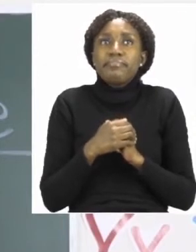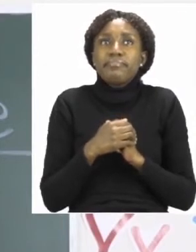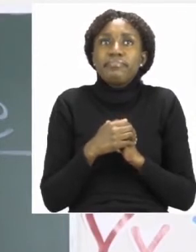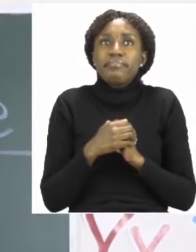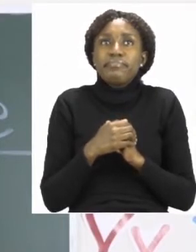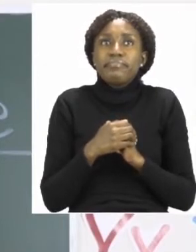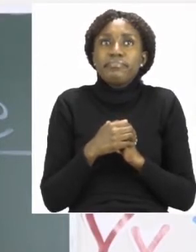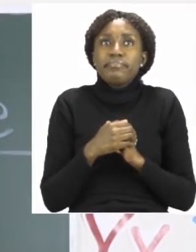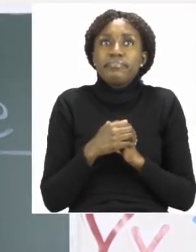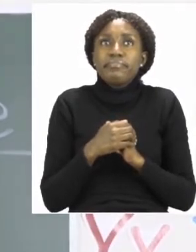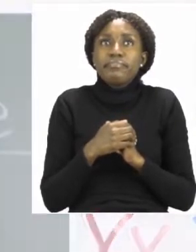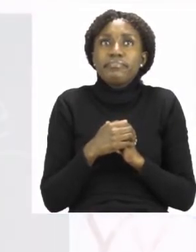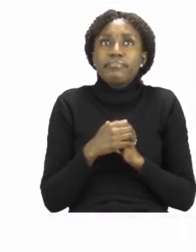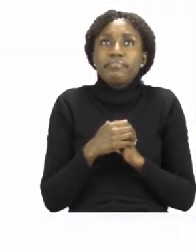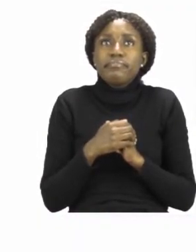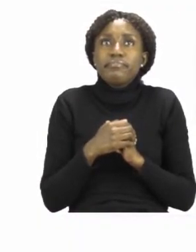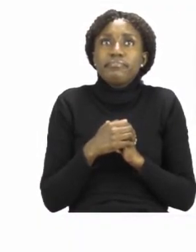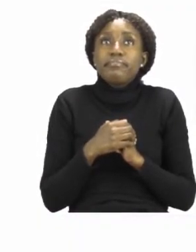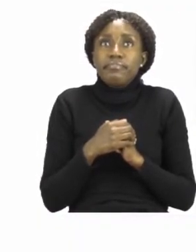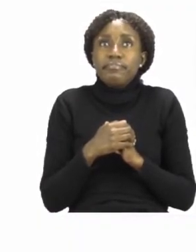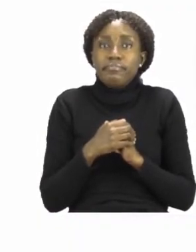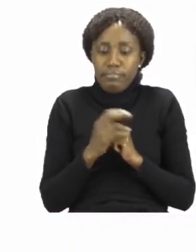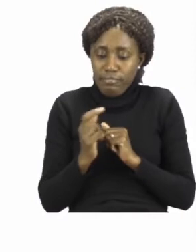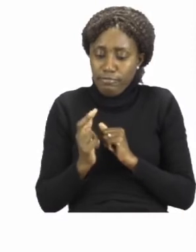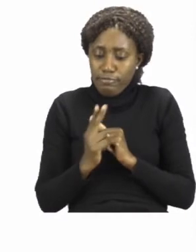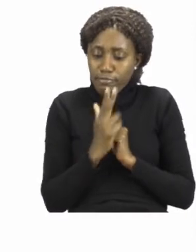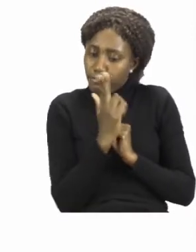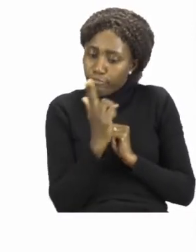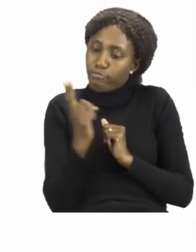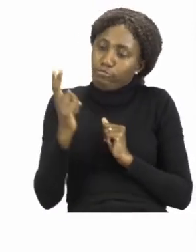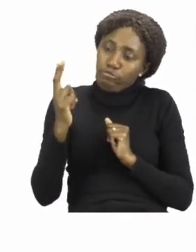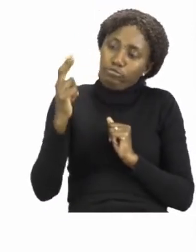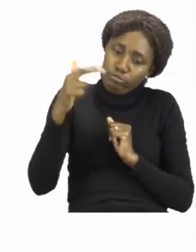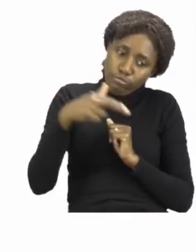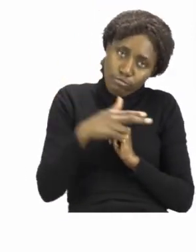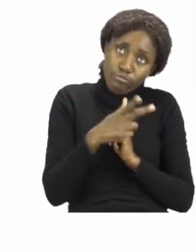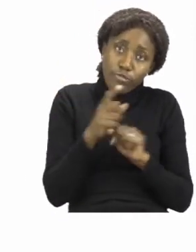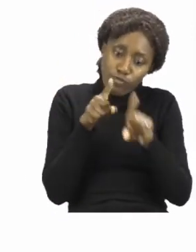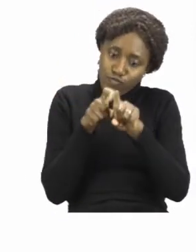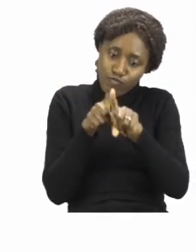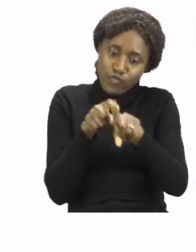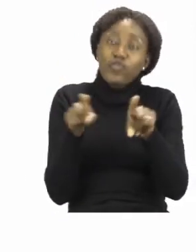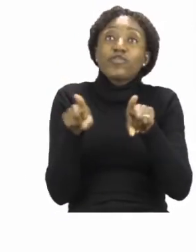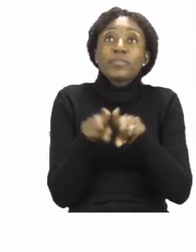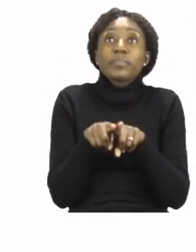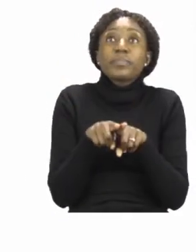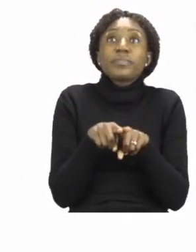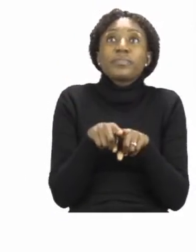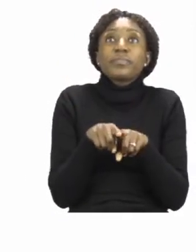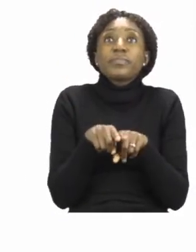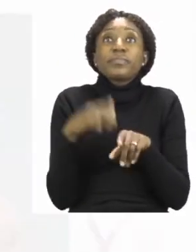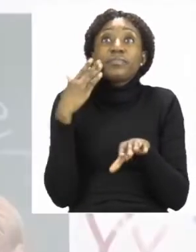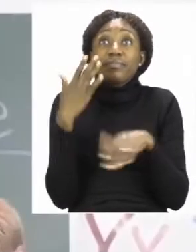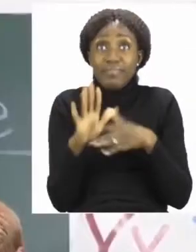curvy or circular lines now when you are done everyone your